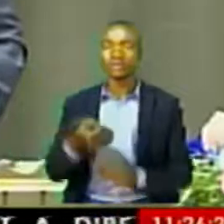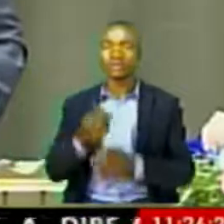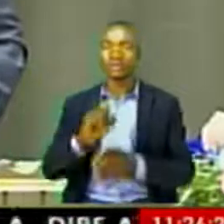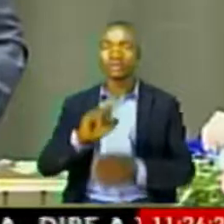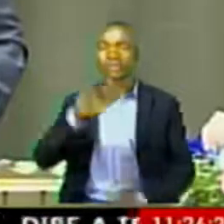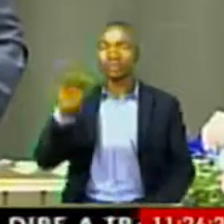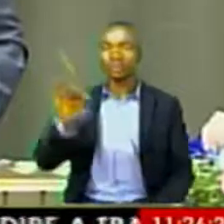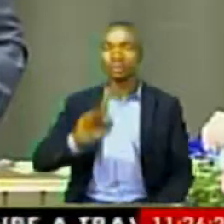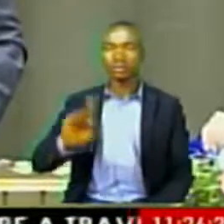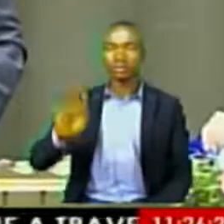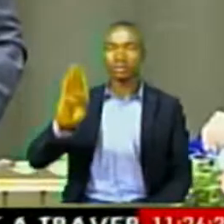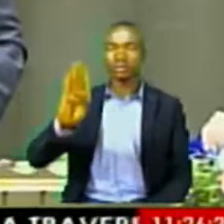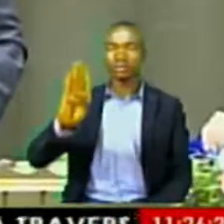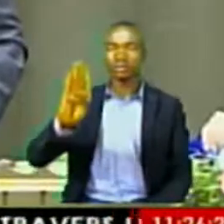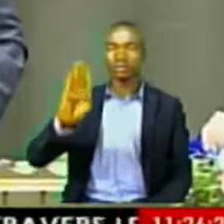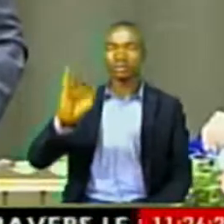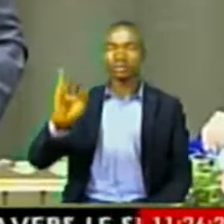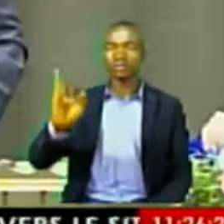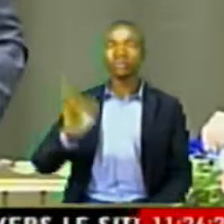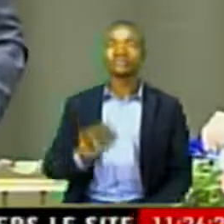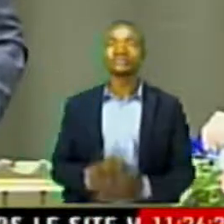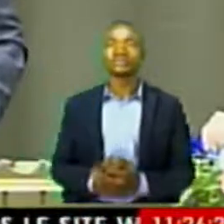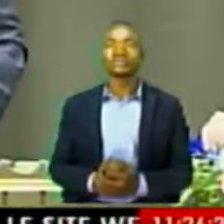It's from Kafue in Zambia